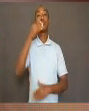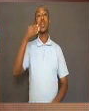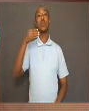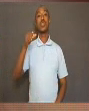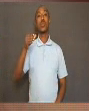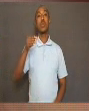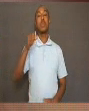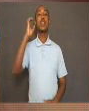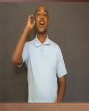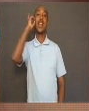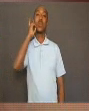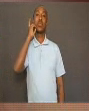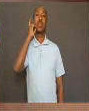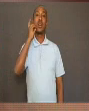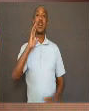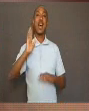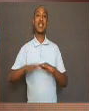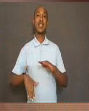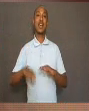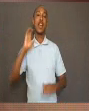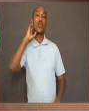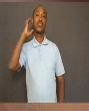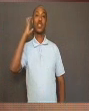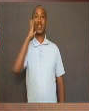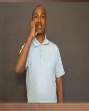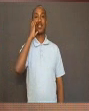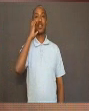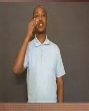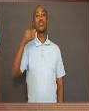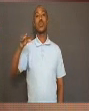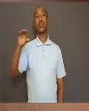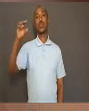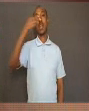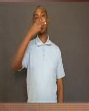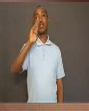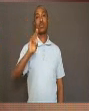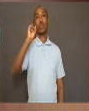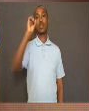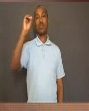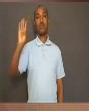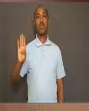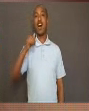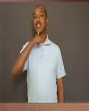would be dilute rather than a concentrated solution of sulfuric acid.